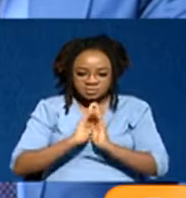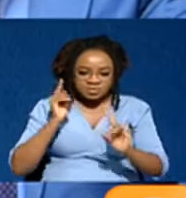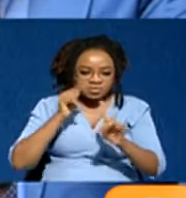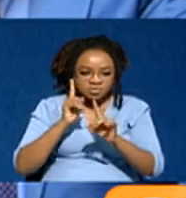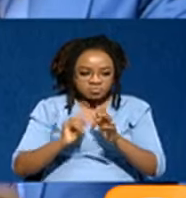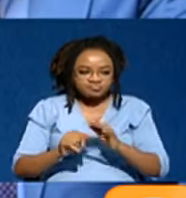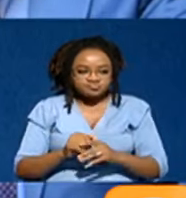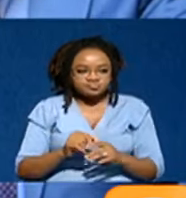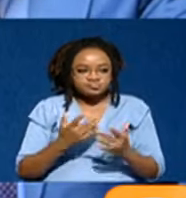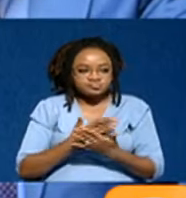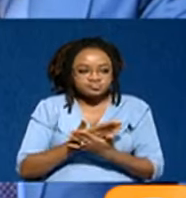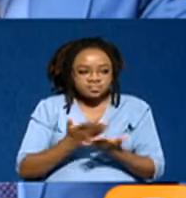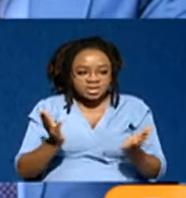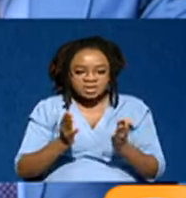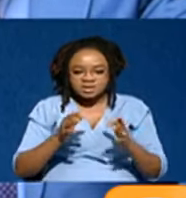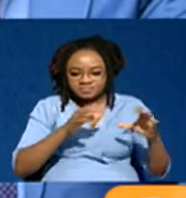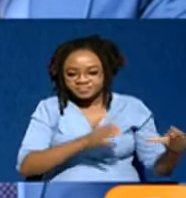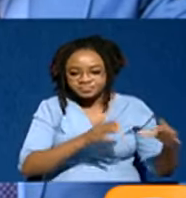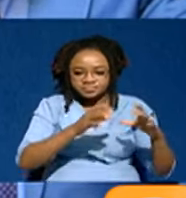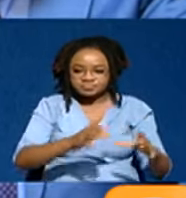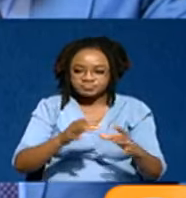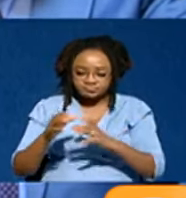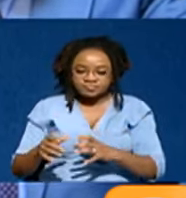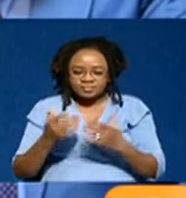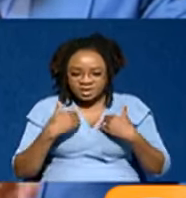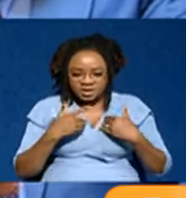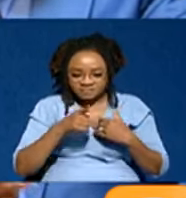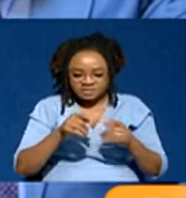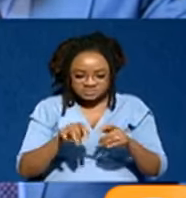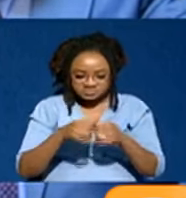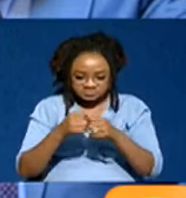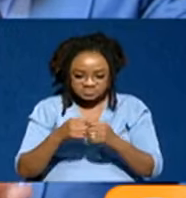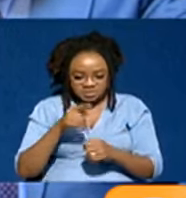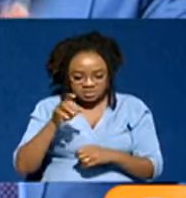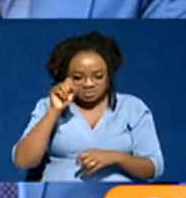any parties who are facing such counts under your charge sheet, this will be a lesson.